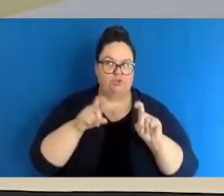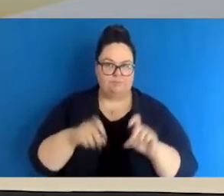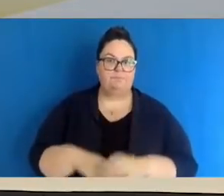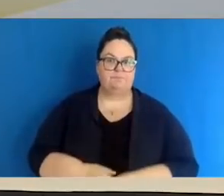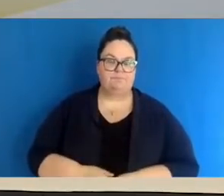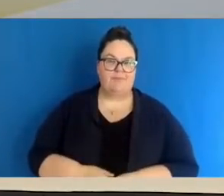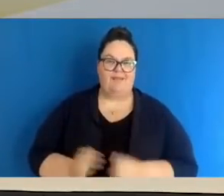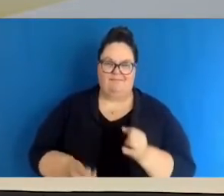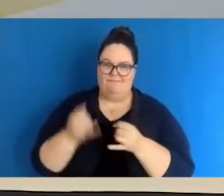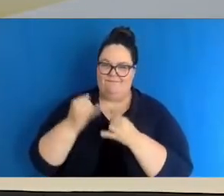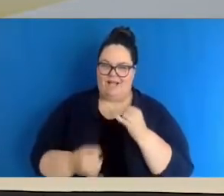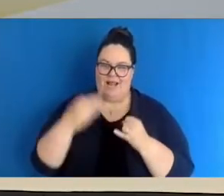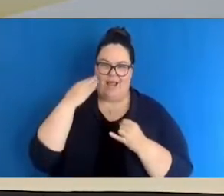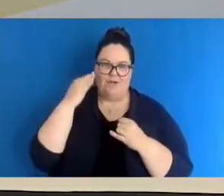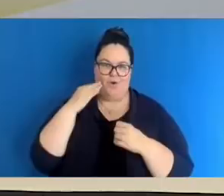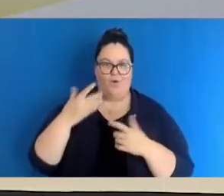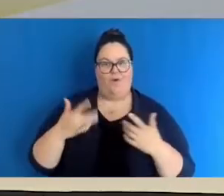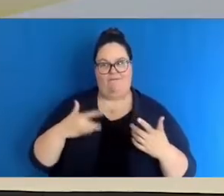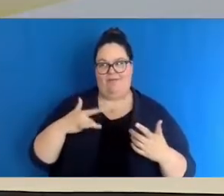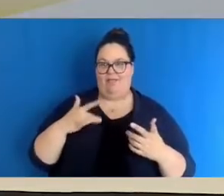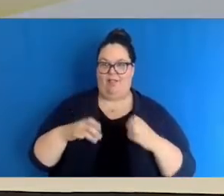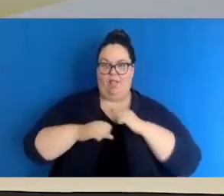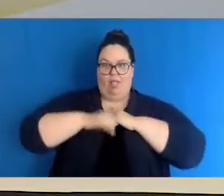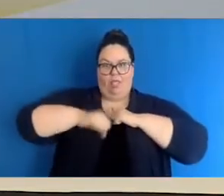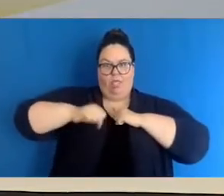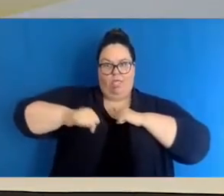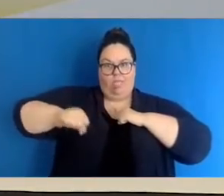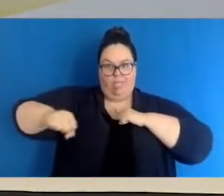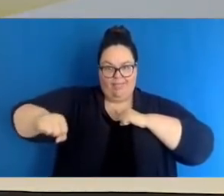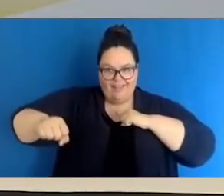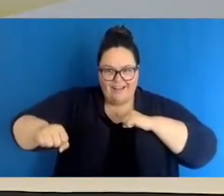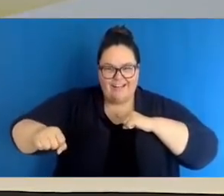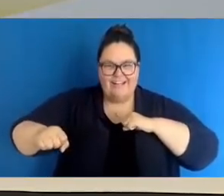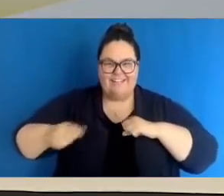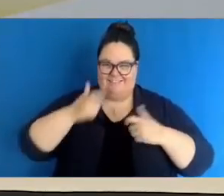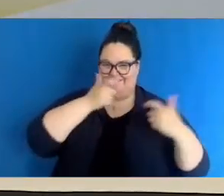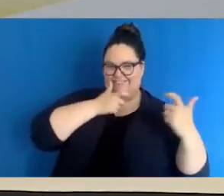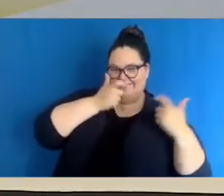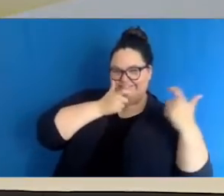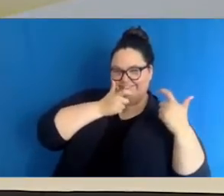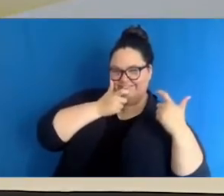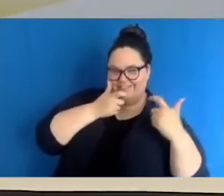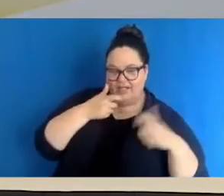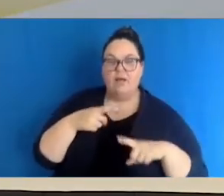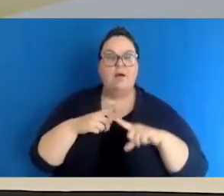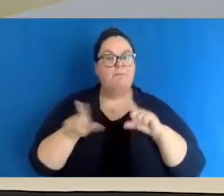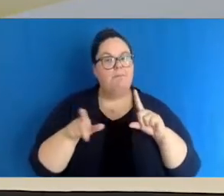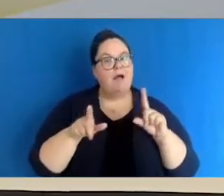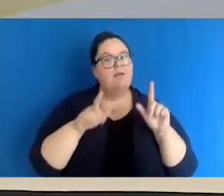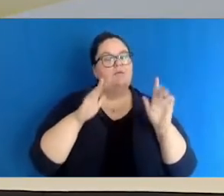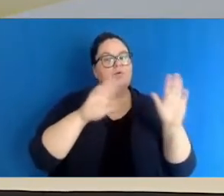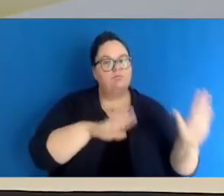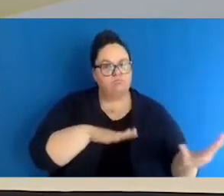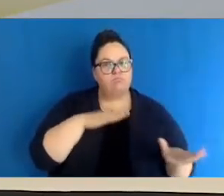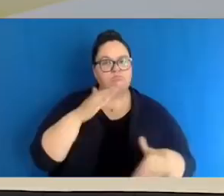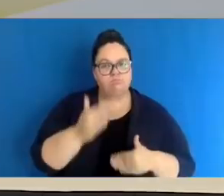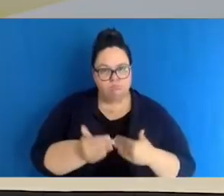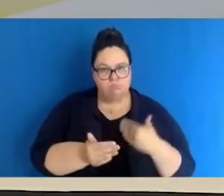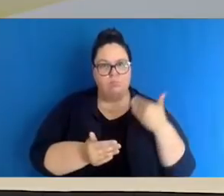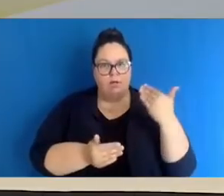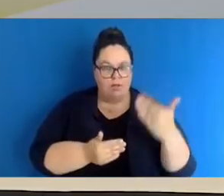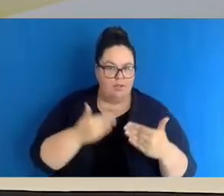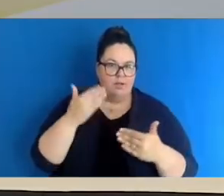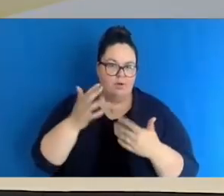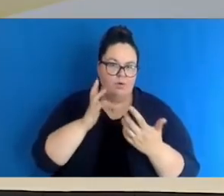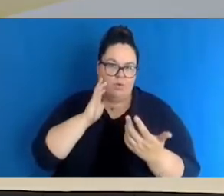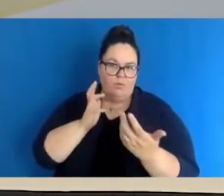And finally, I know I feel like this is going on for a bit, but slowly and surely, we will gradually